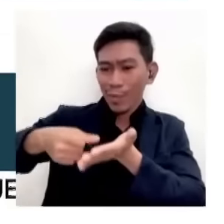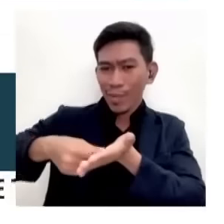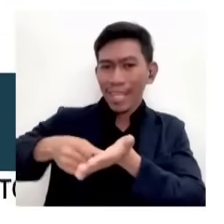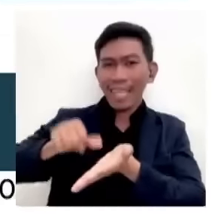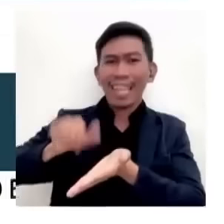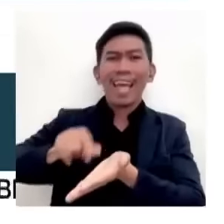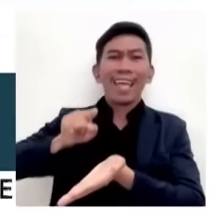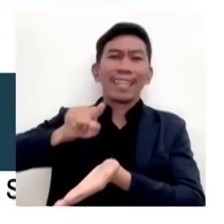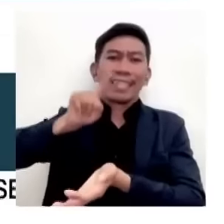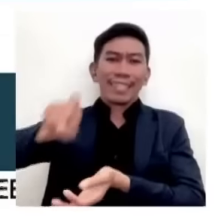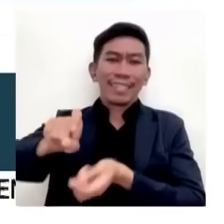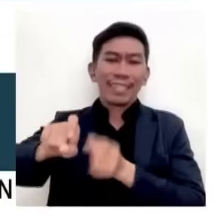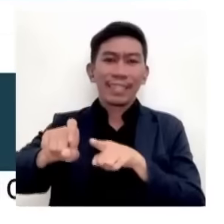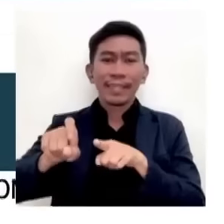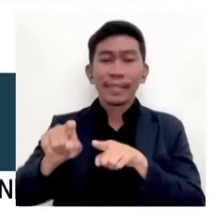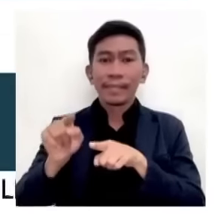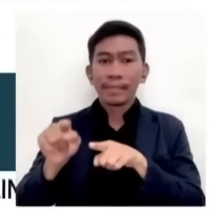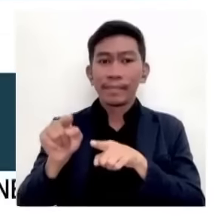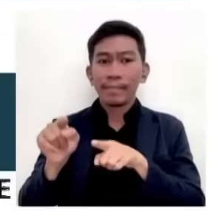no?